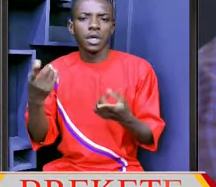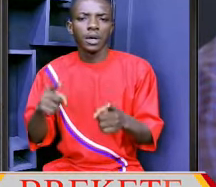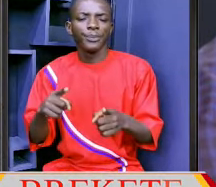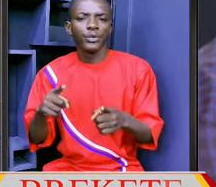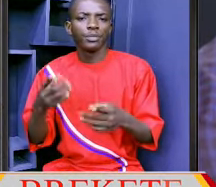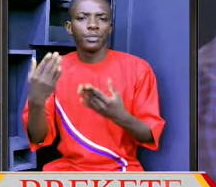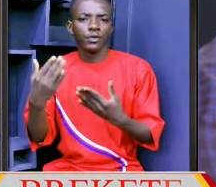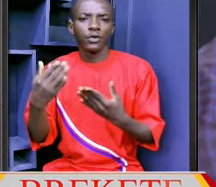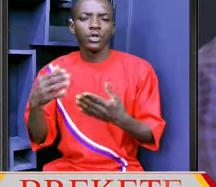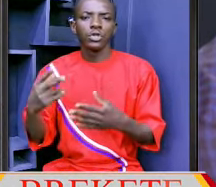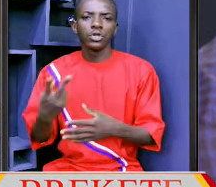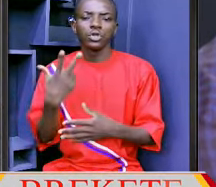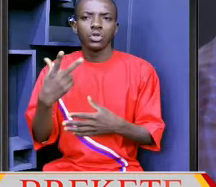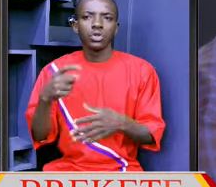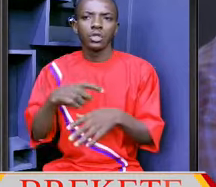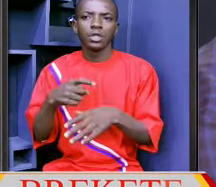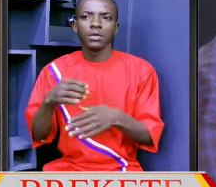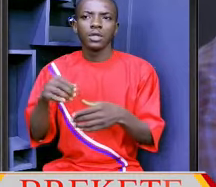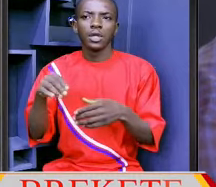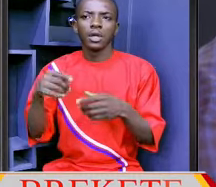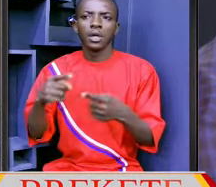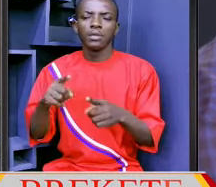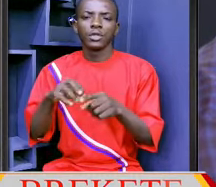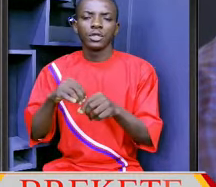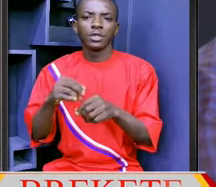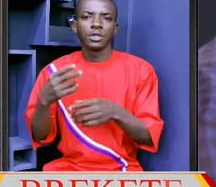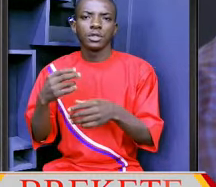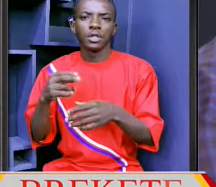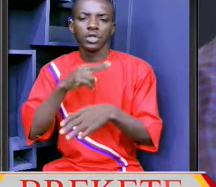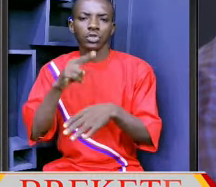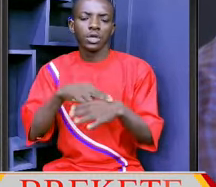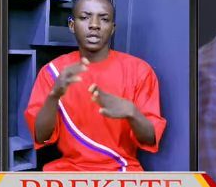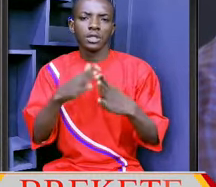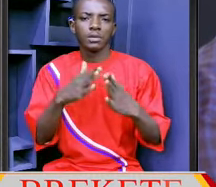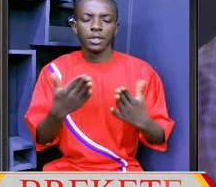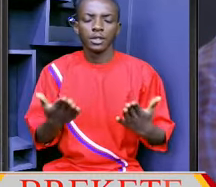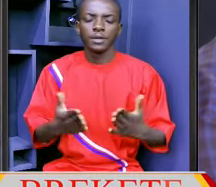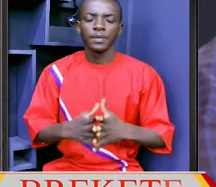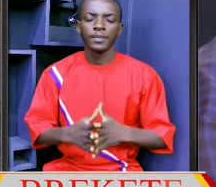before. Now, the third time when it happened for National Assembly be this.